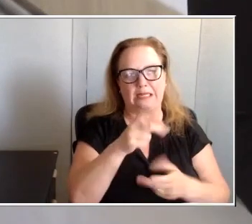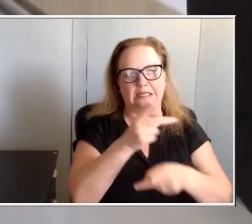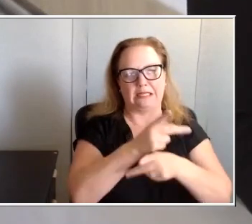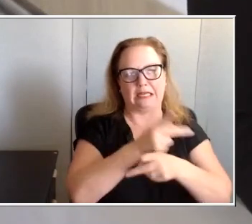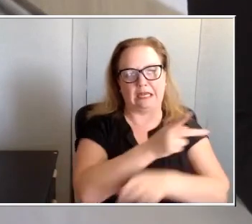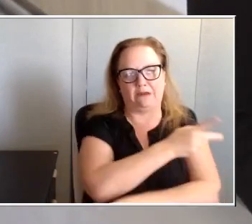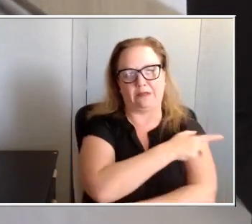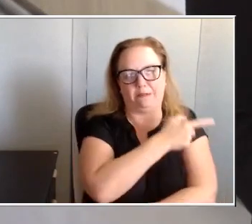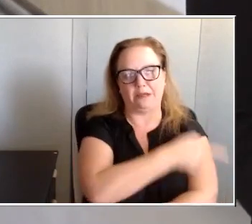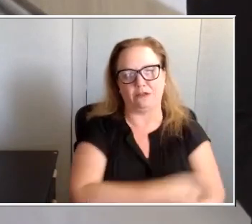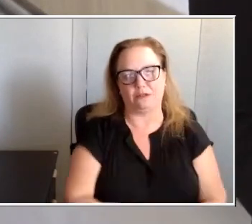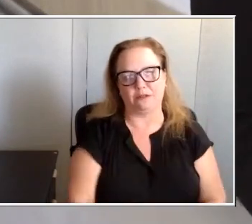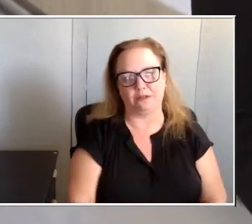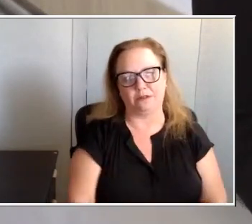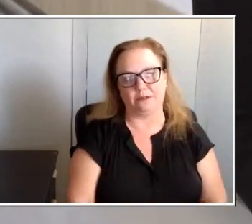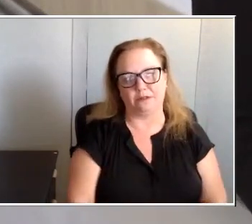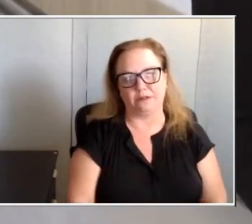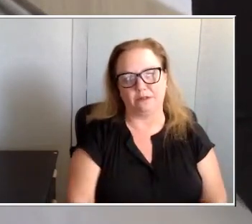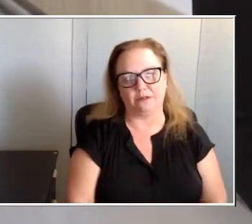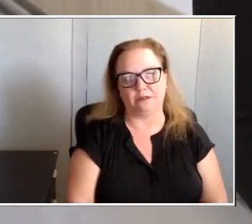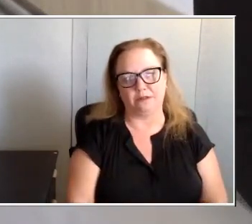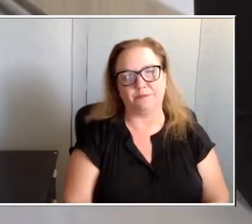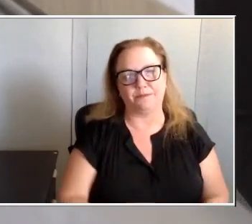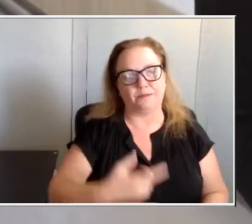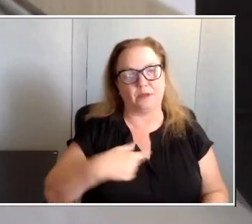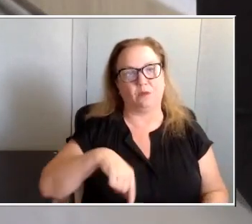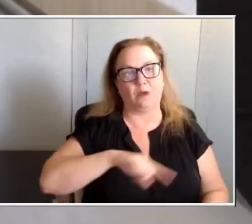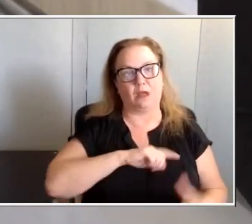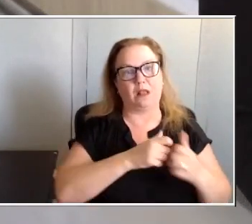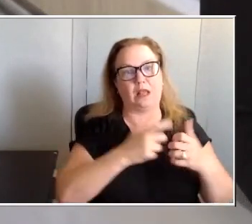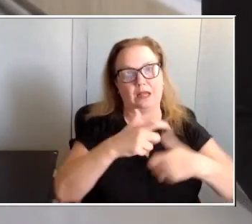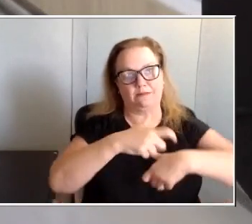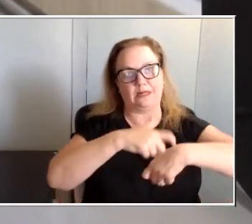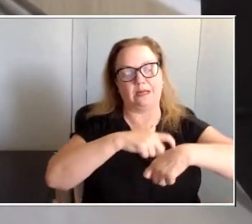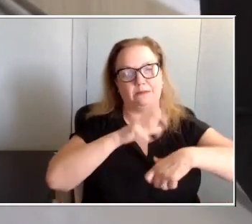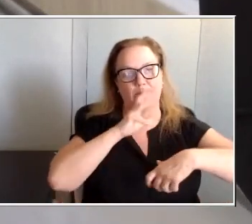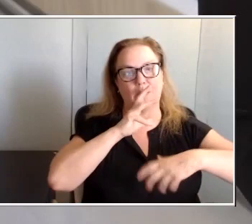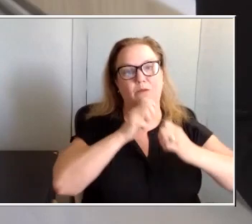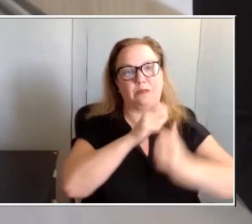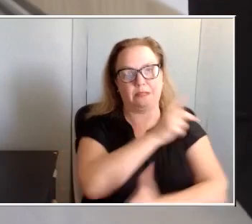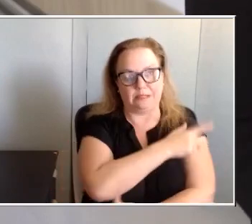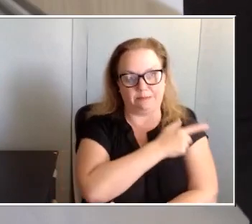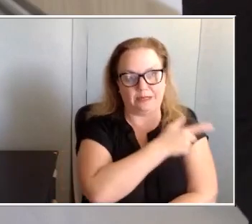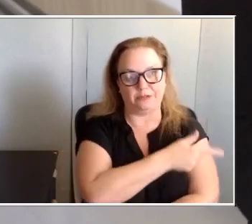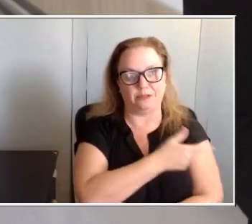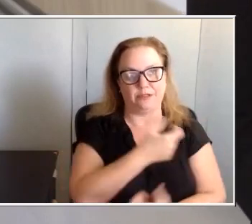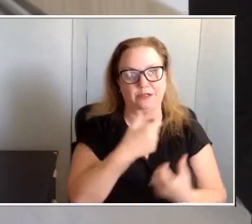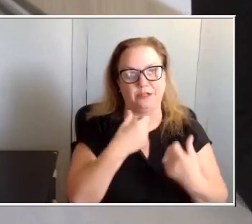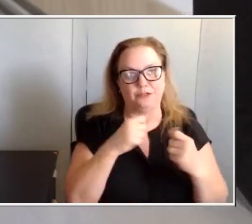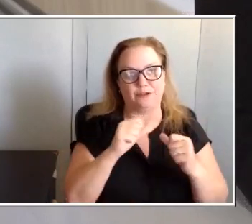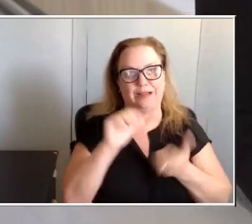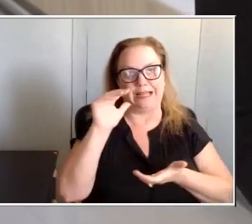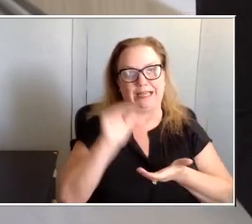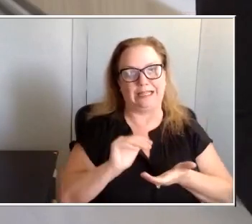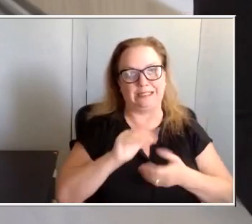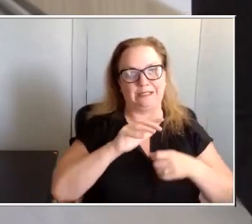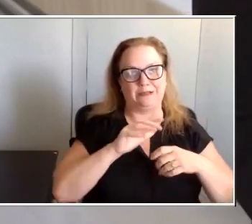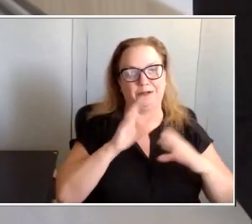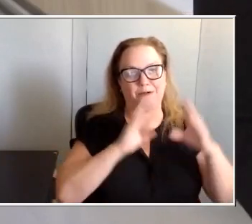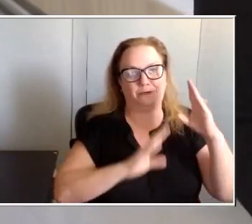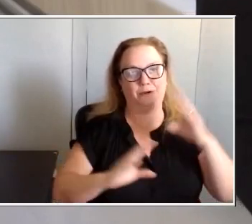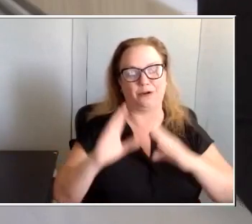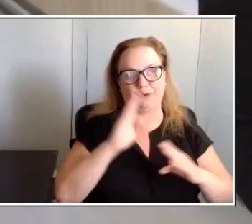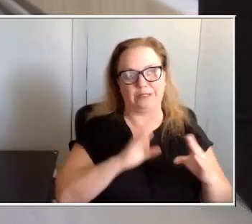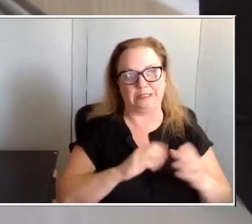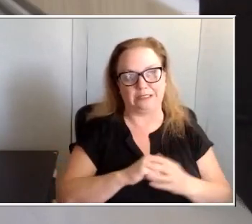possible. And to, we spend a lot of time talking with these patients and try to ease their anxiety and their worries with,